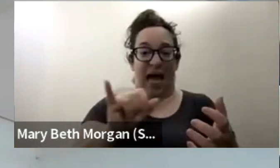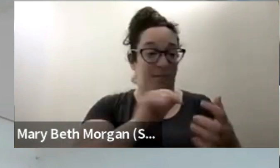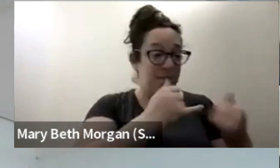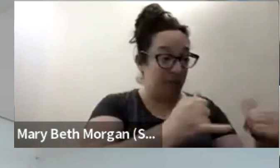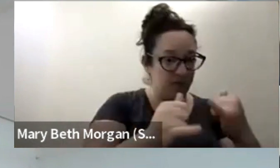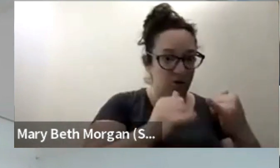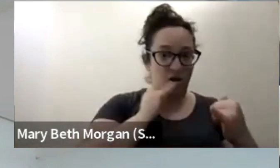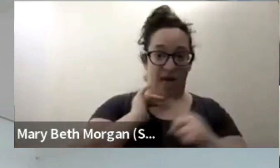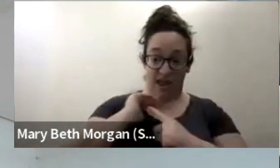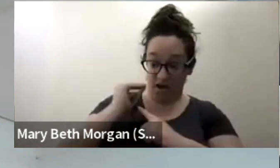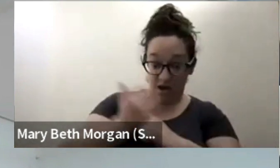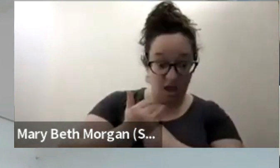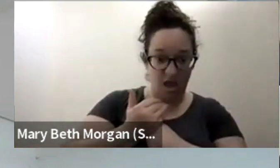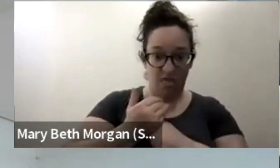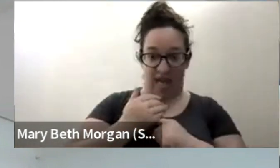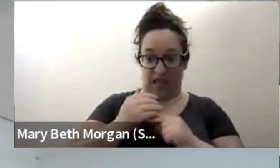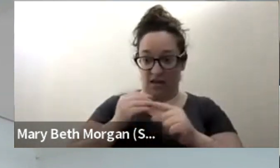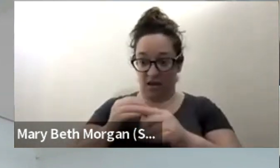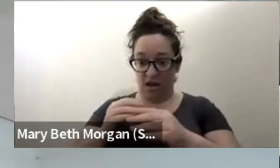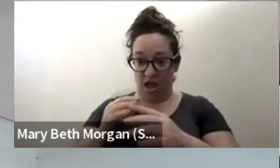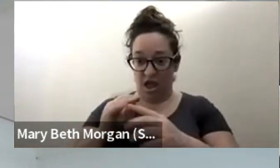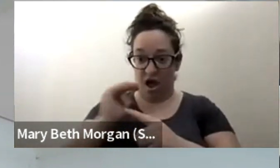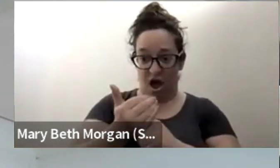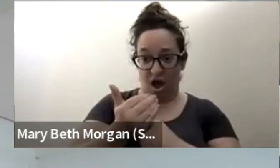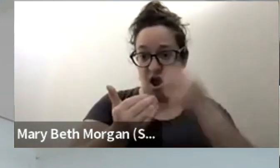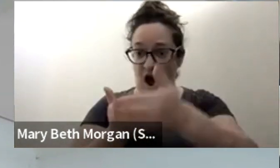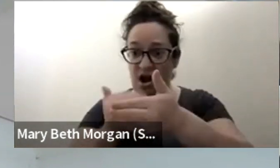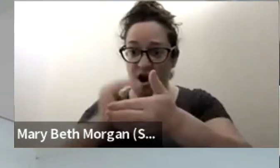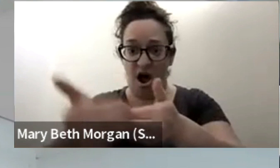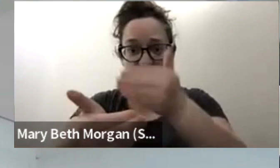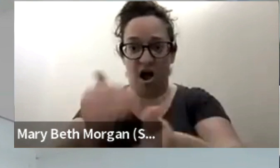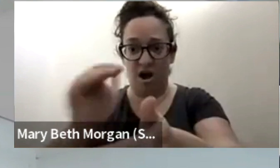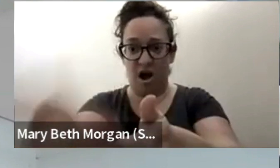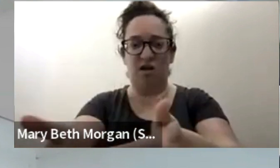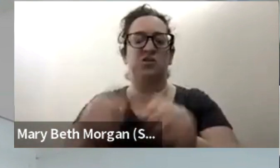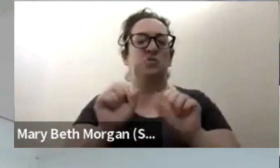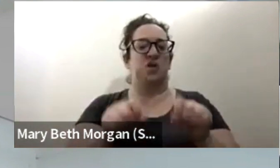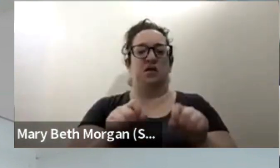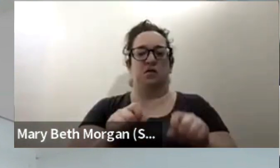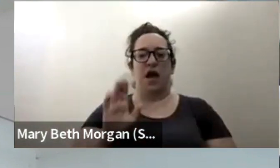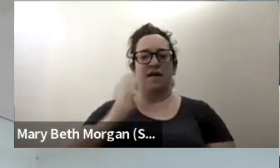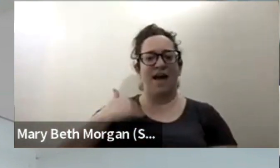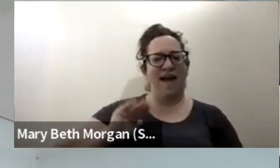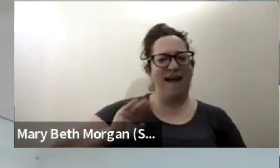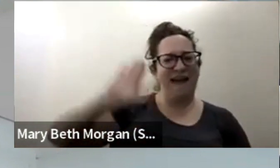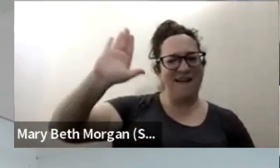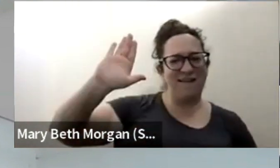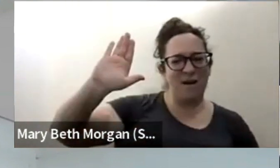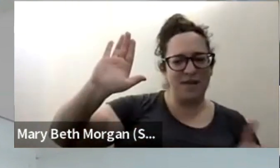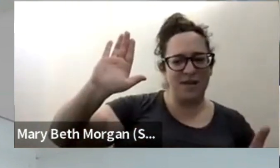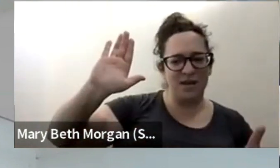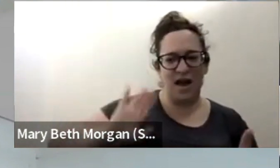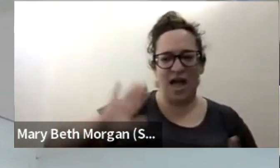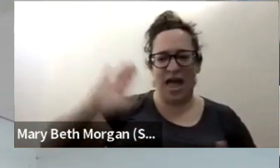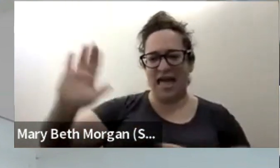playfulness of that. That's why I wanted to have you here at home. I had a hand over